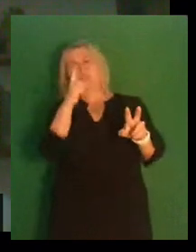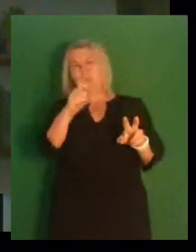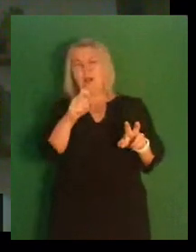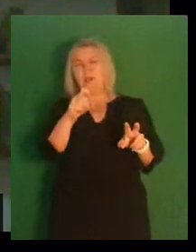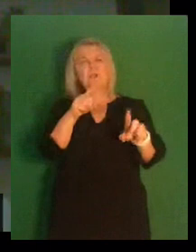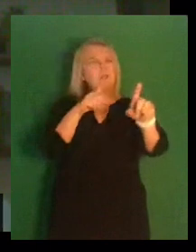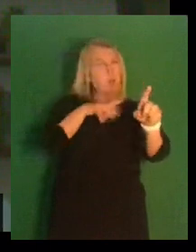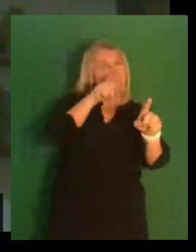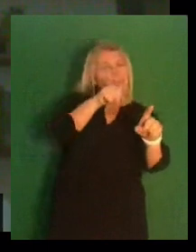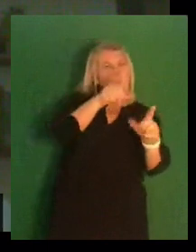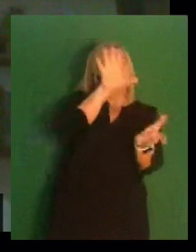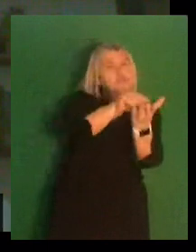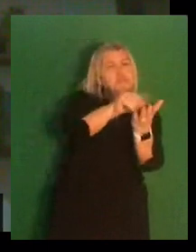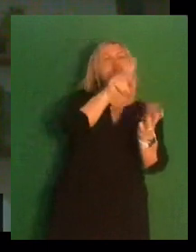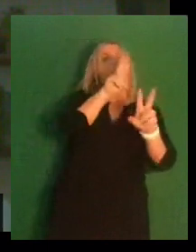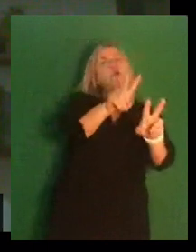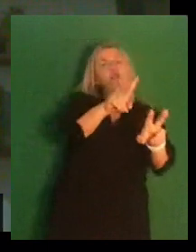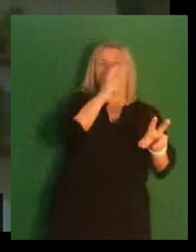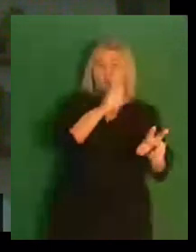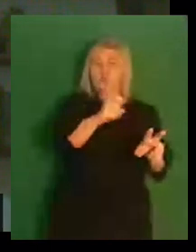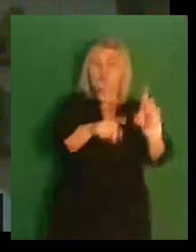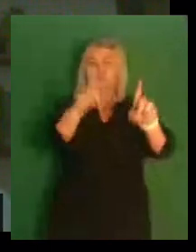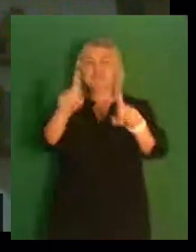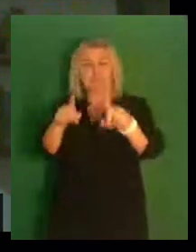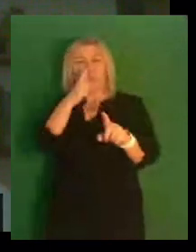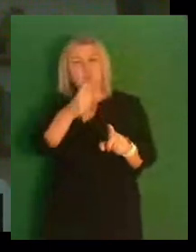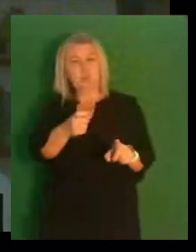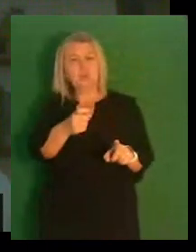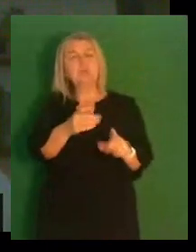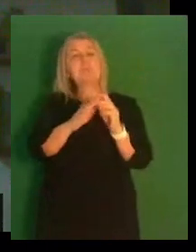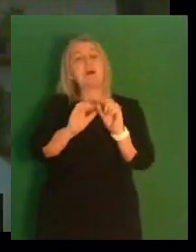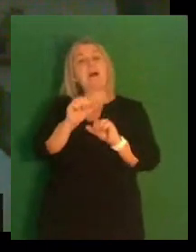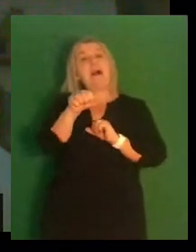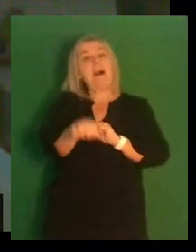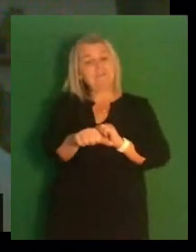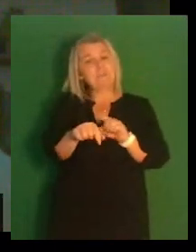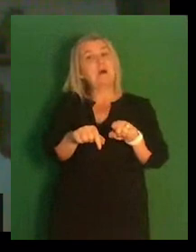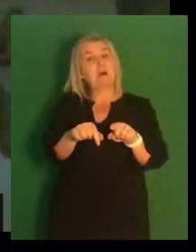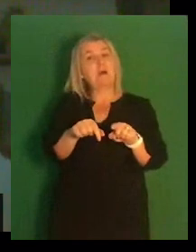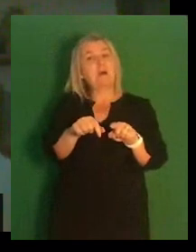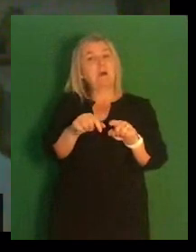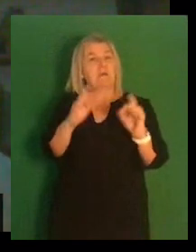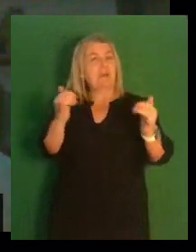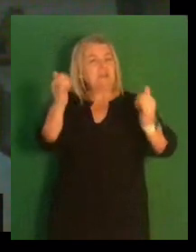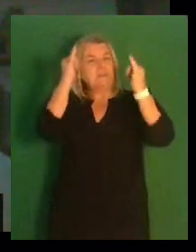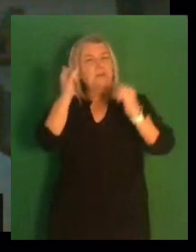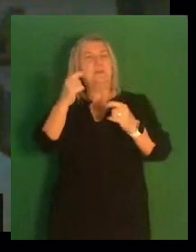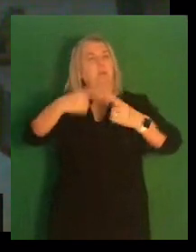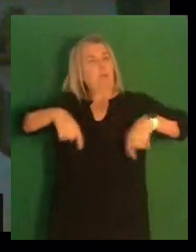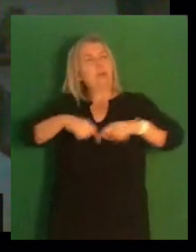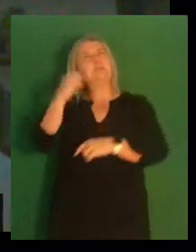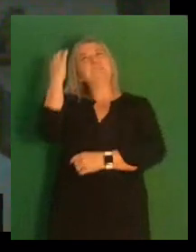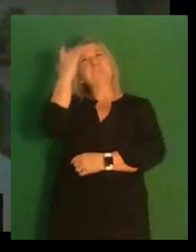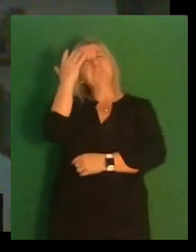interesting reflection post the festival, which was that in terms of ticket sales and access, we did sell